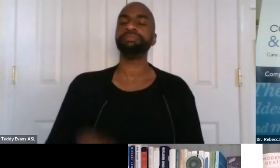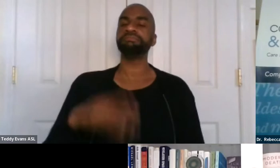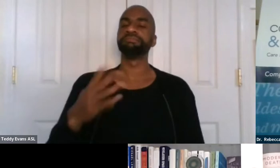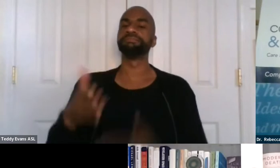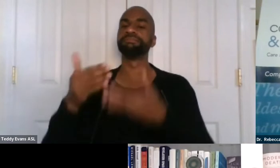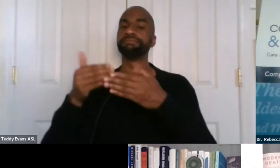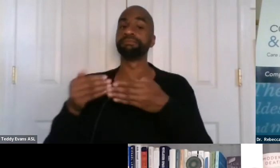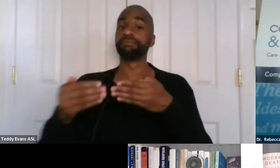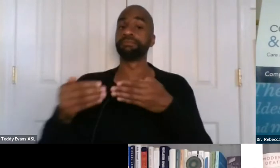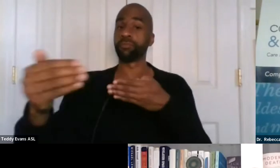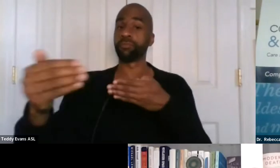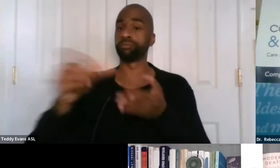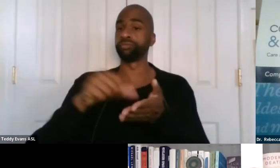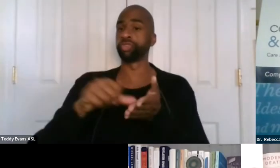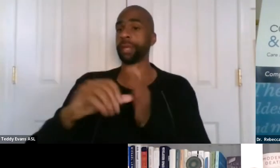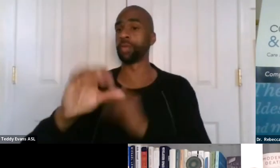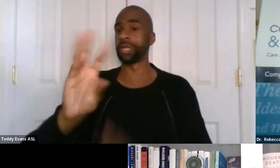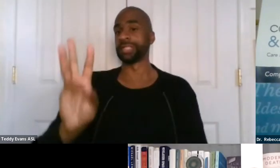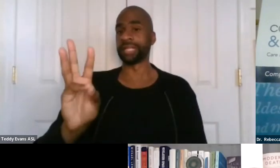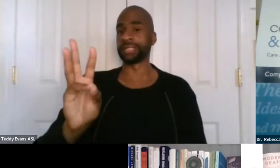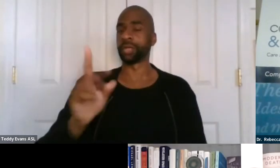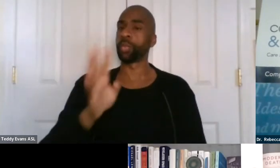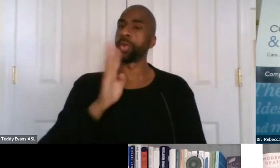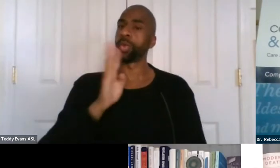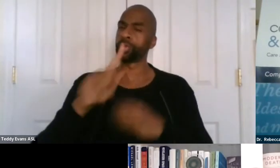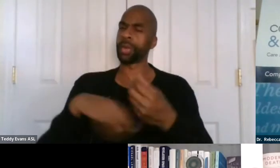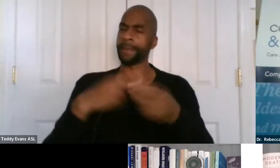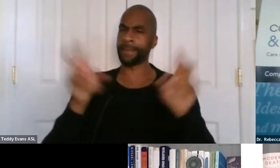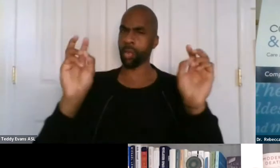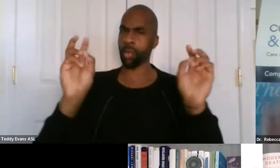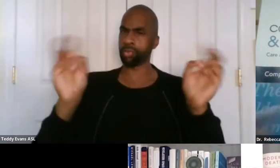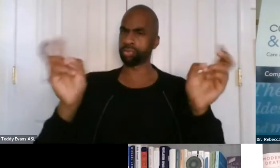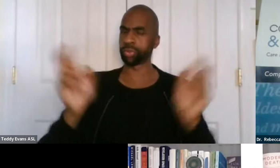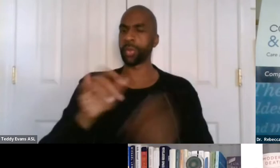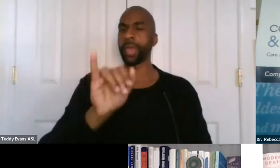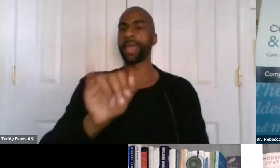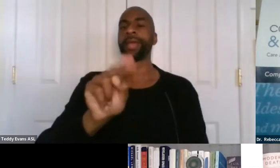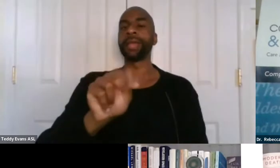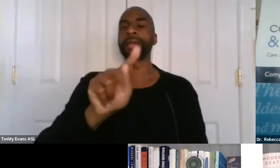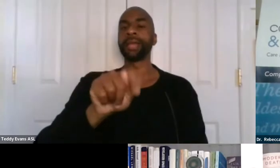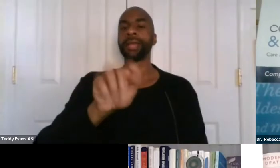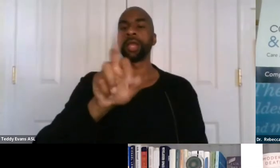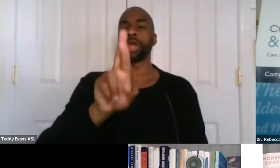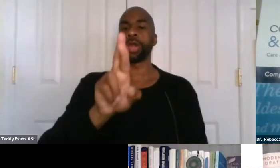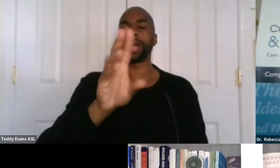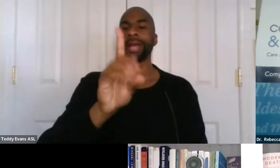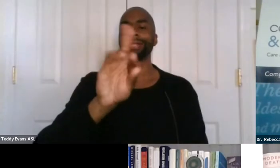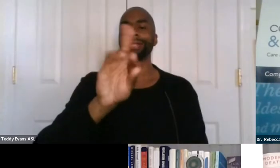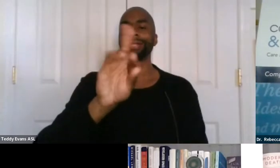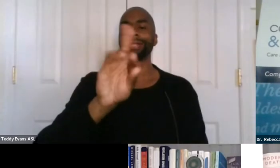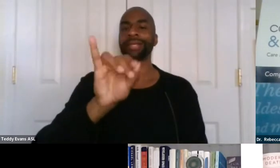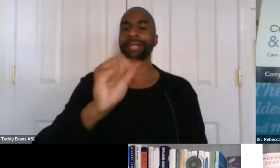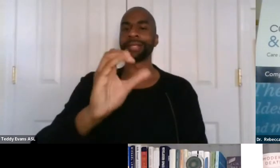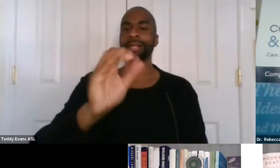book, you know, when you talk about an interdisciplinary approach to pain management, that's sort of the definition of hospice